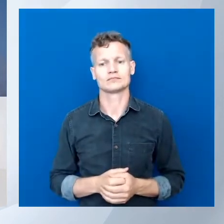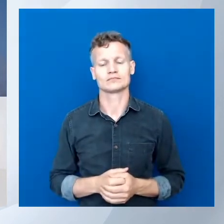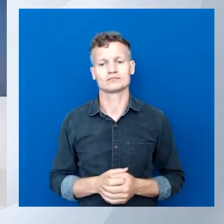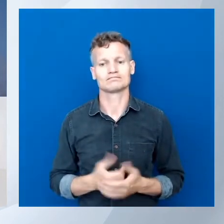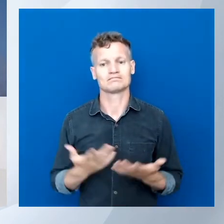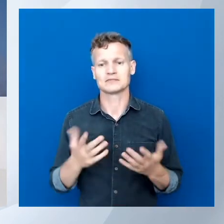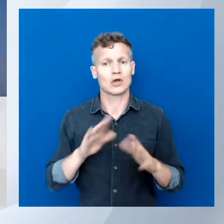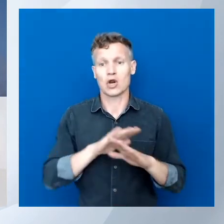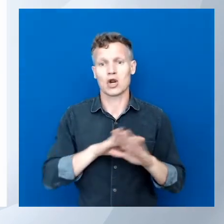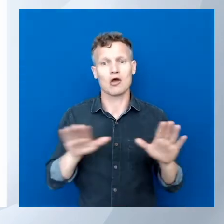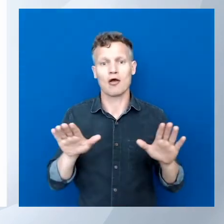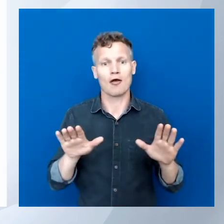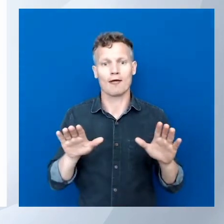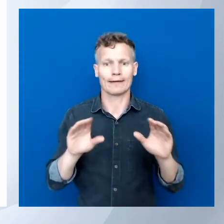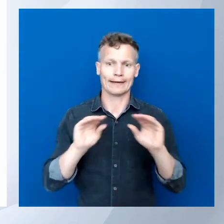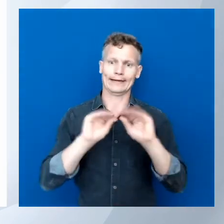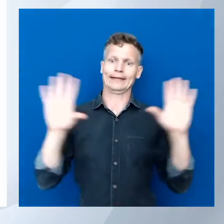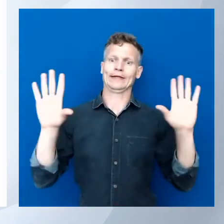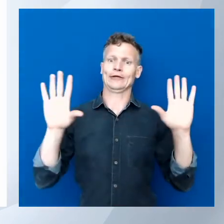situation, sadly.